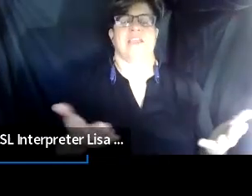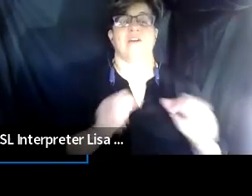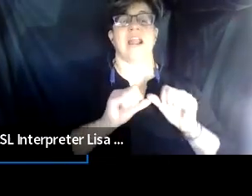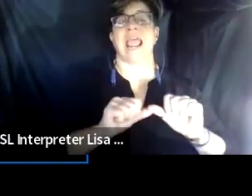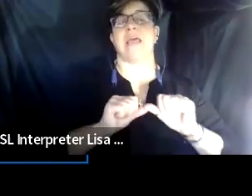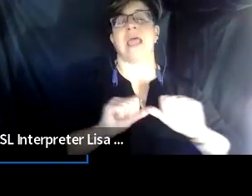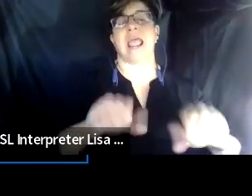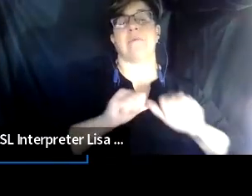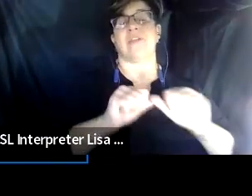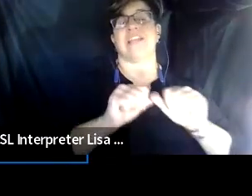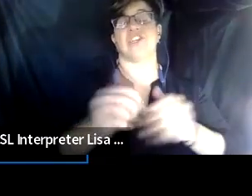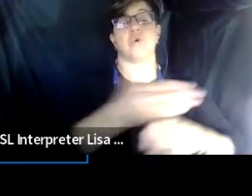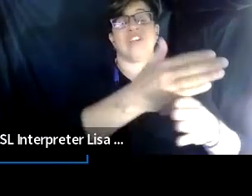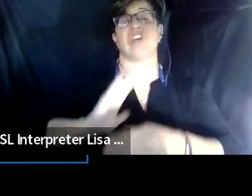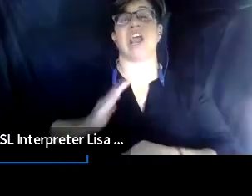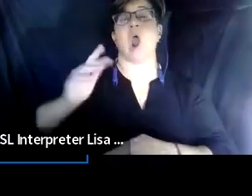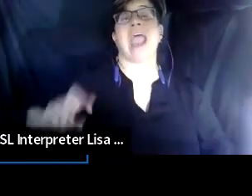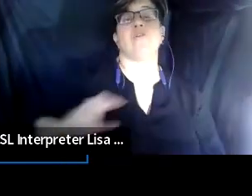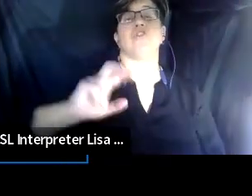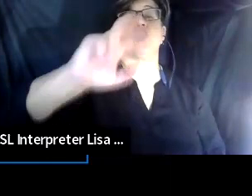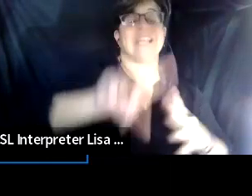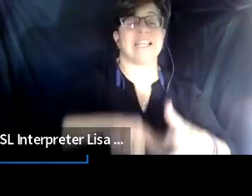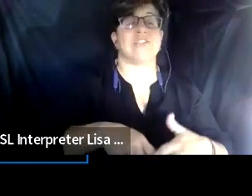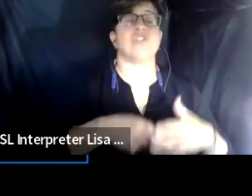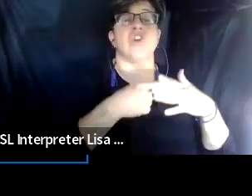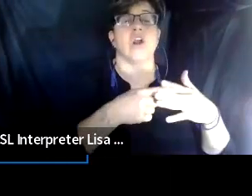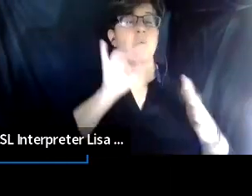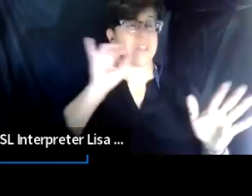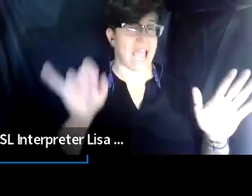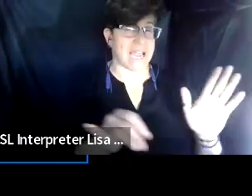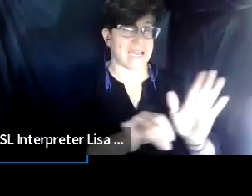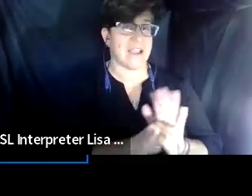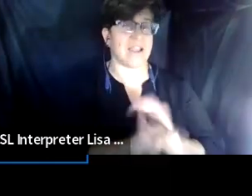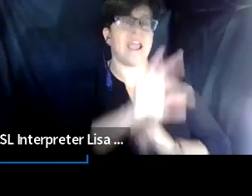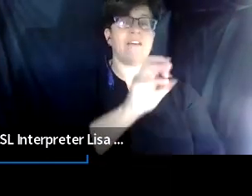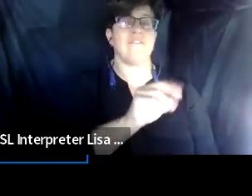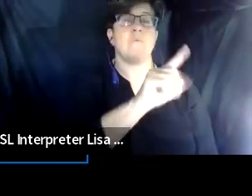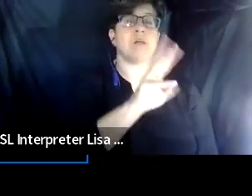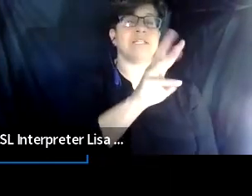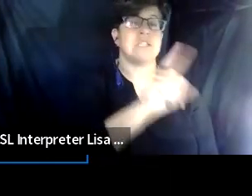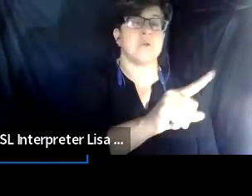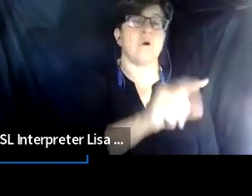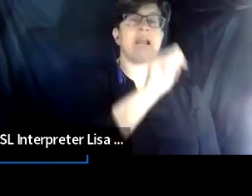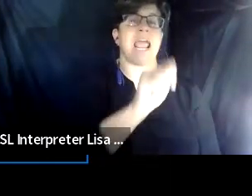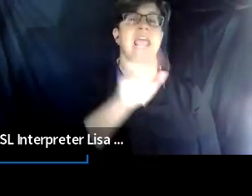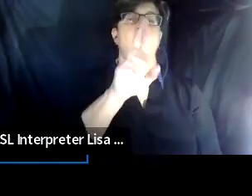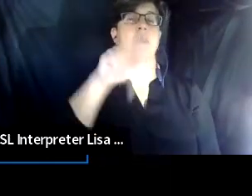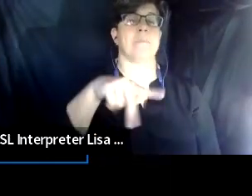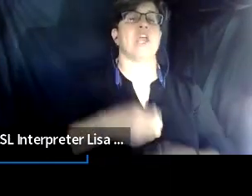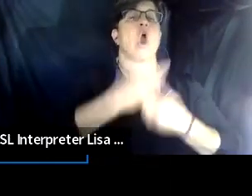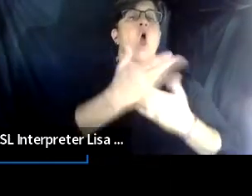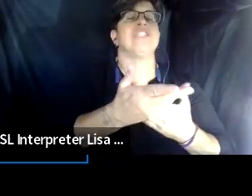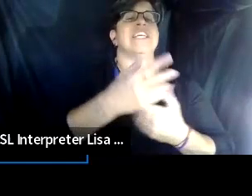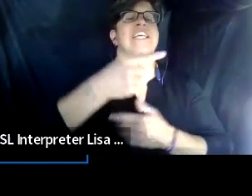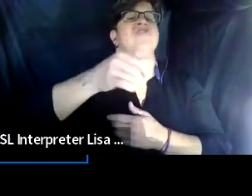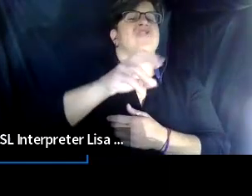our journey that started with the identification of FAM161A as an RP-causing gene by Dror in 2010. And